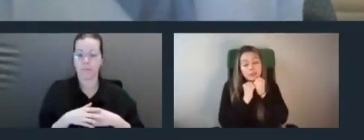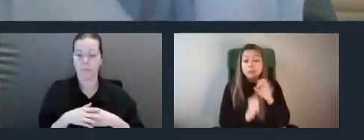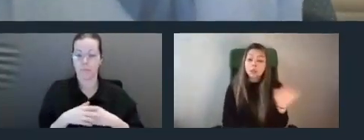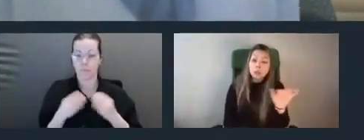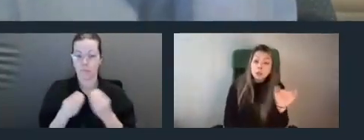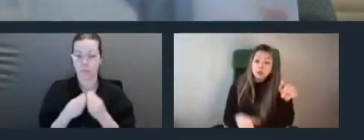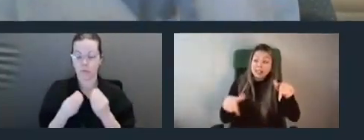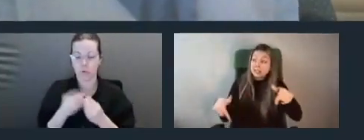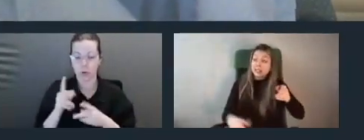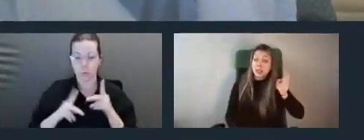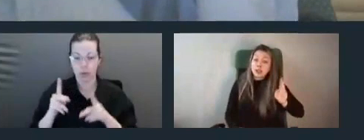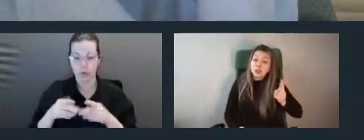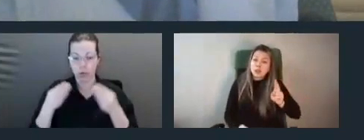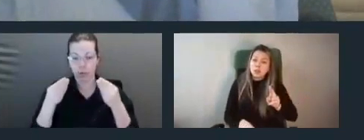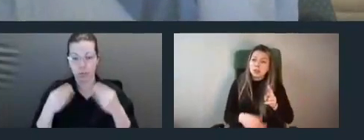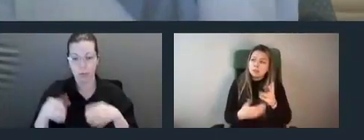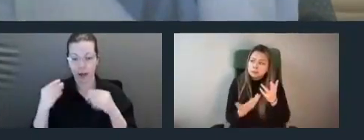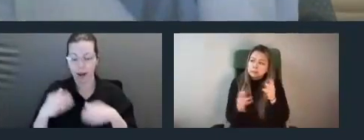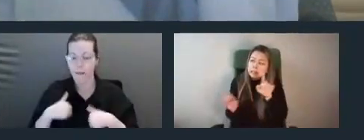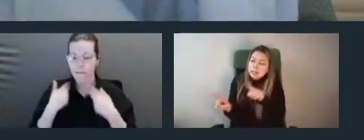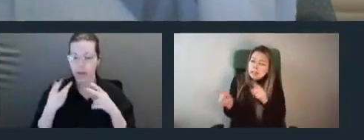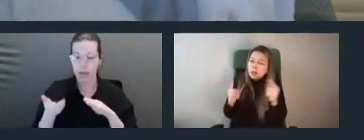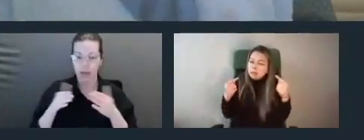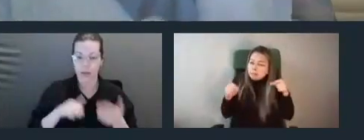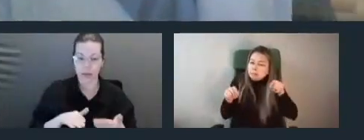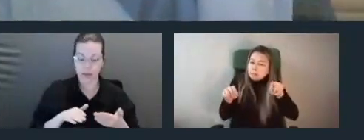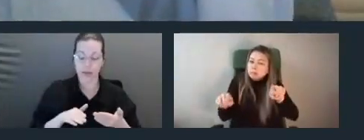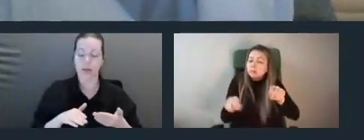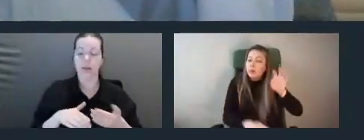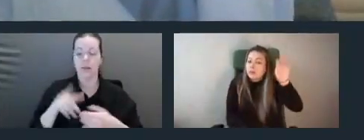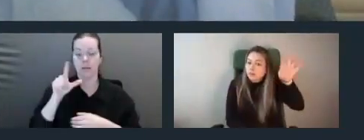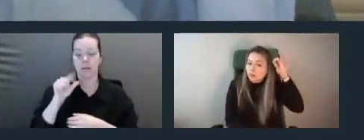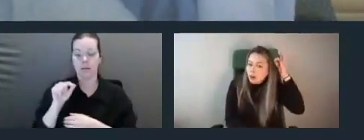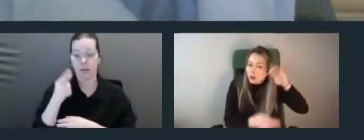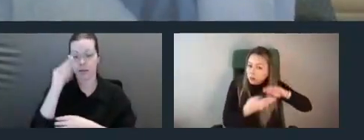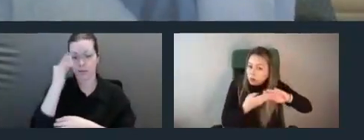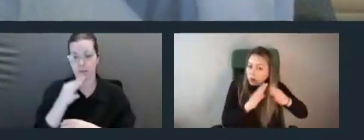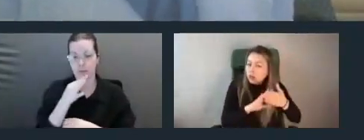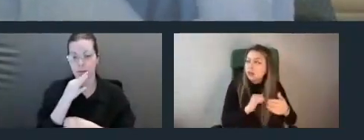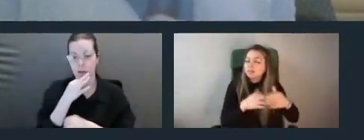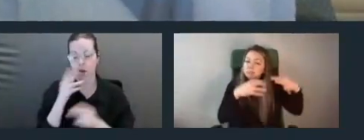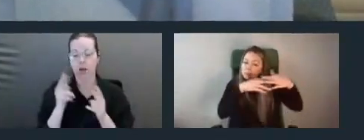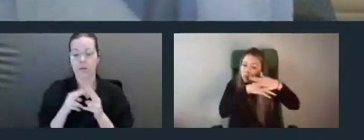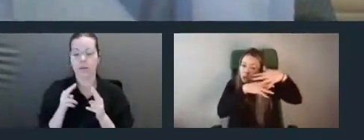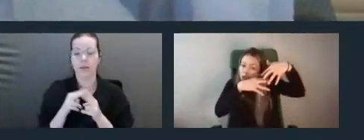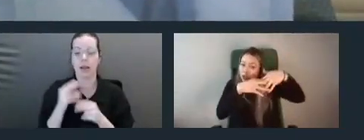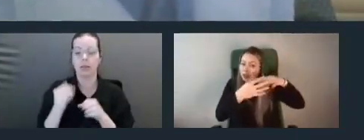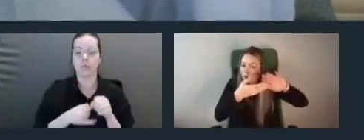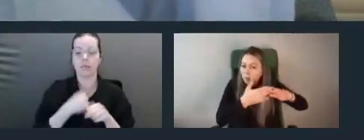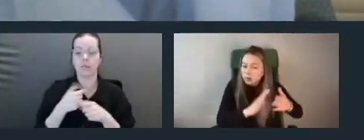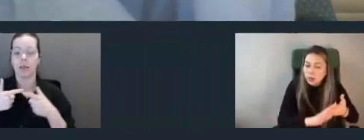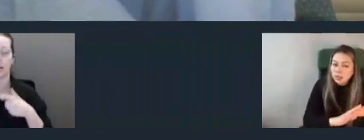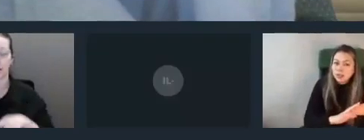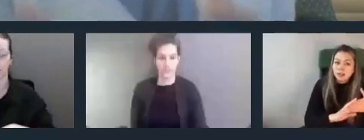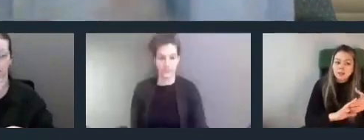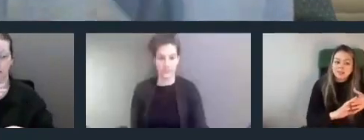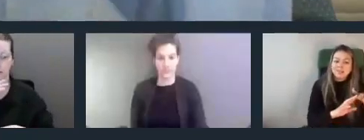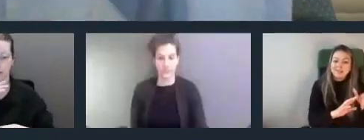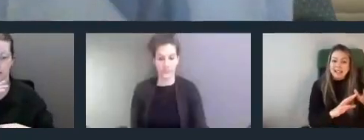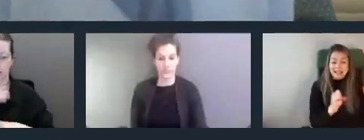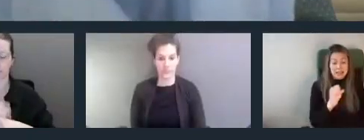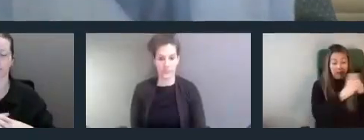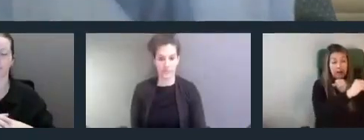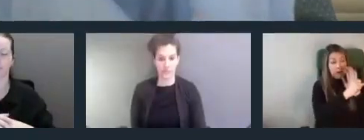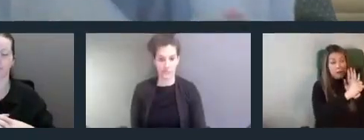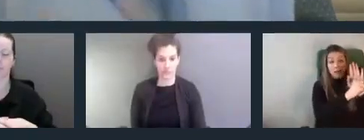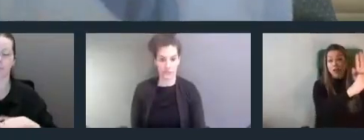community. And I'm sure you talked about this as well. The fight for languages, how it relates one to one another, and the dark